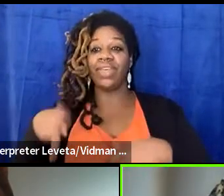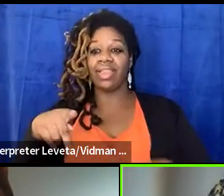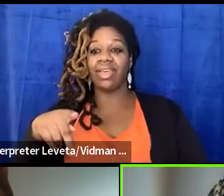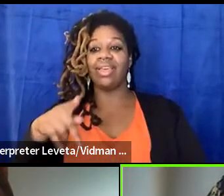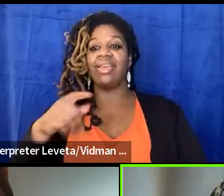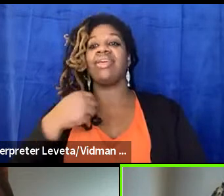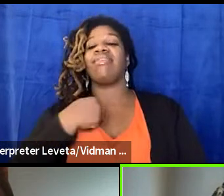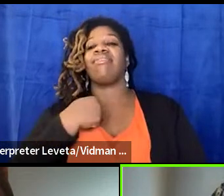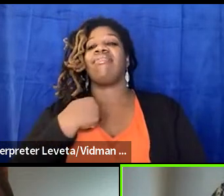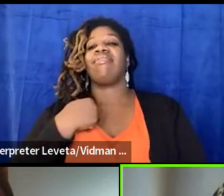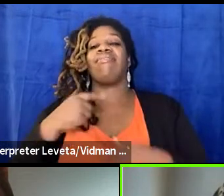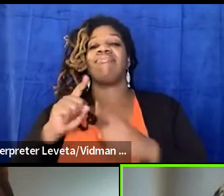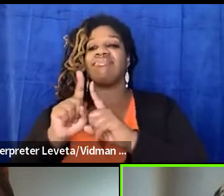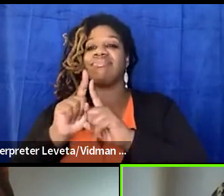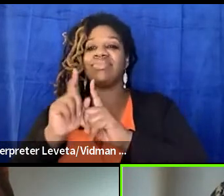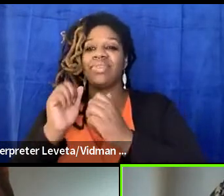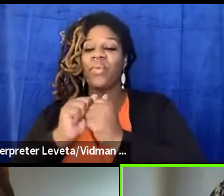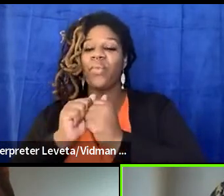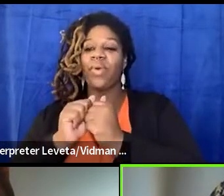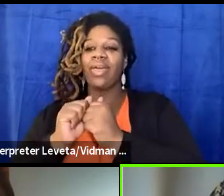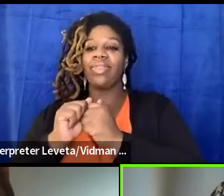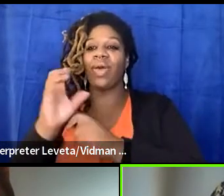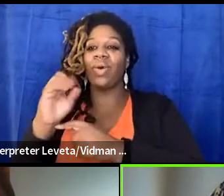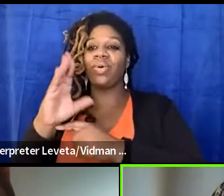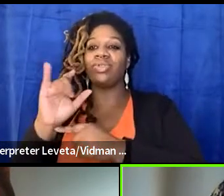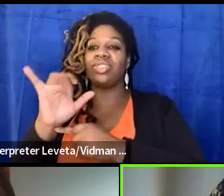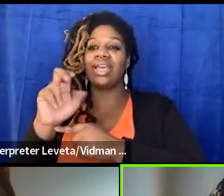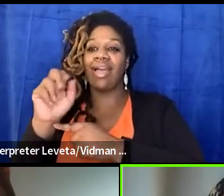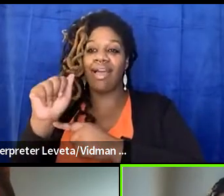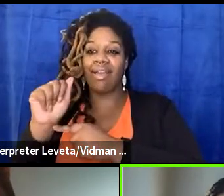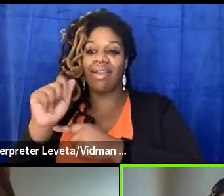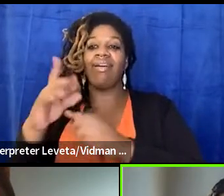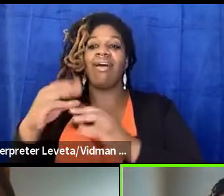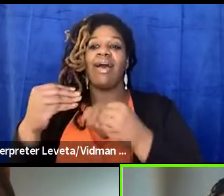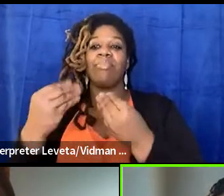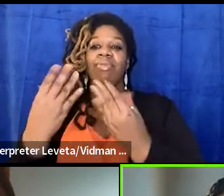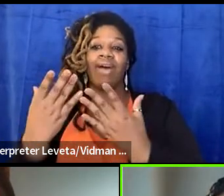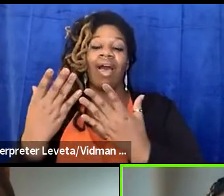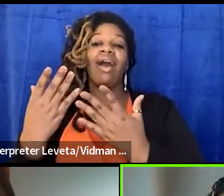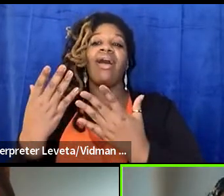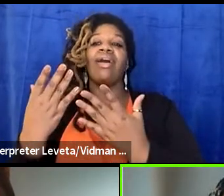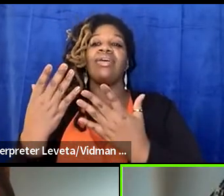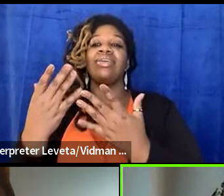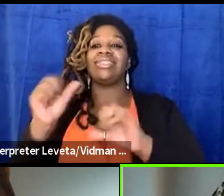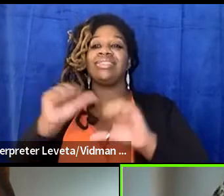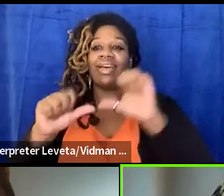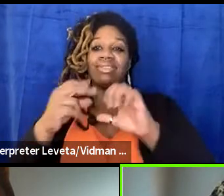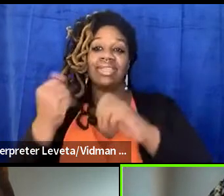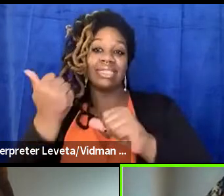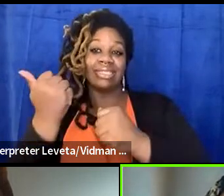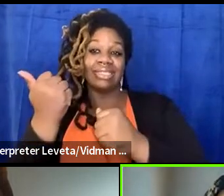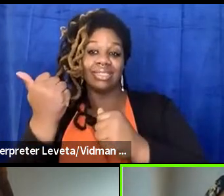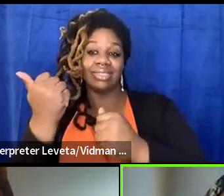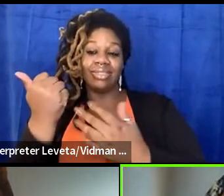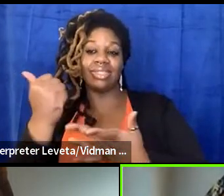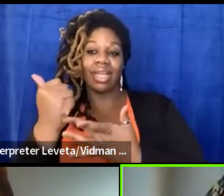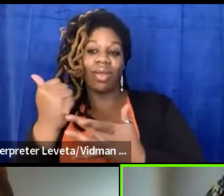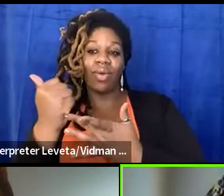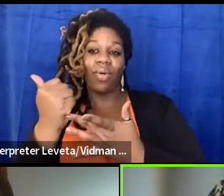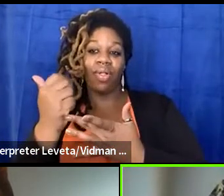at Oceana, where I help provide science and technical support on a number